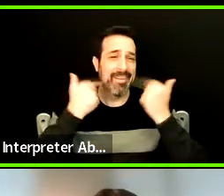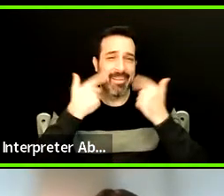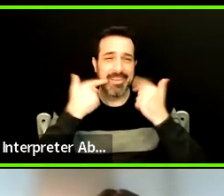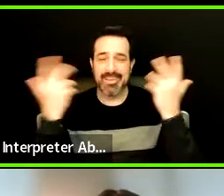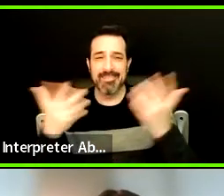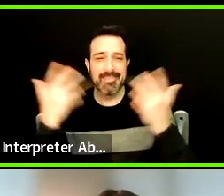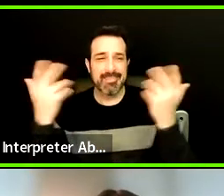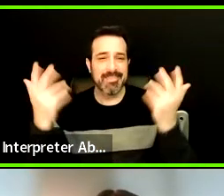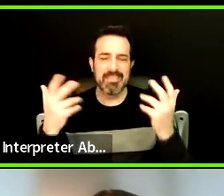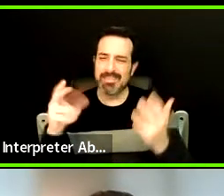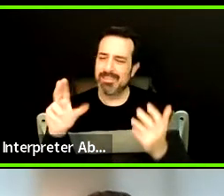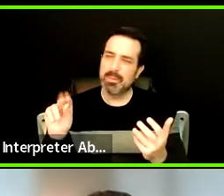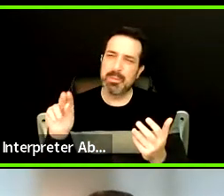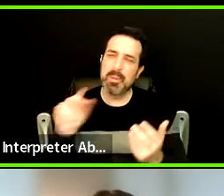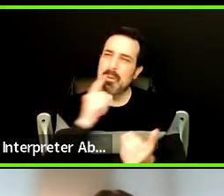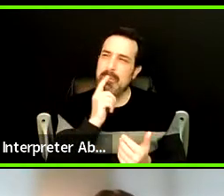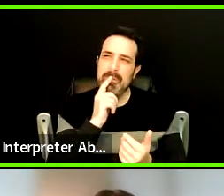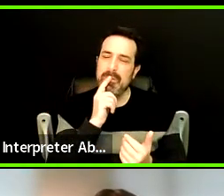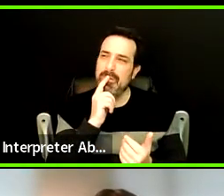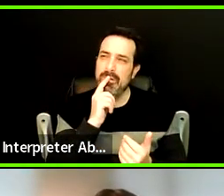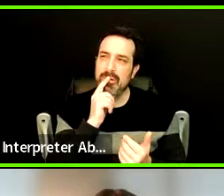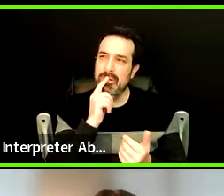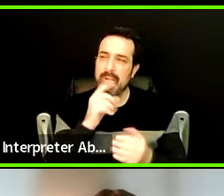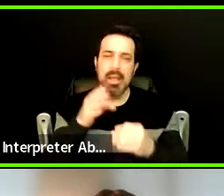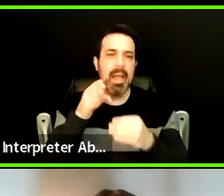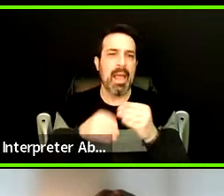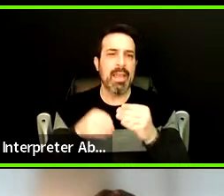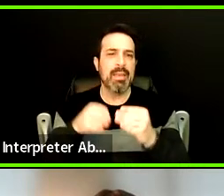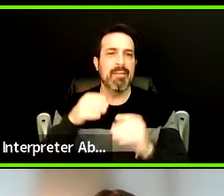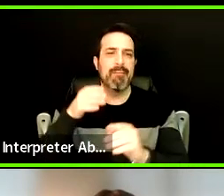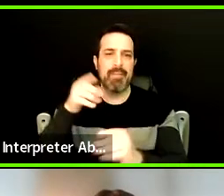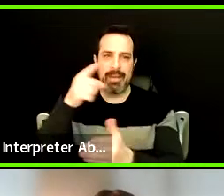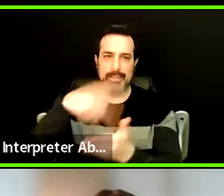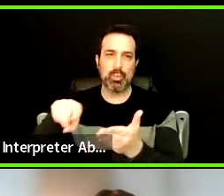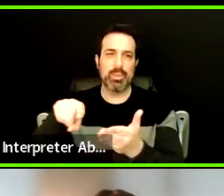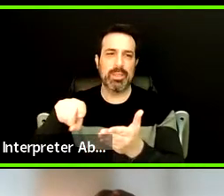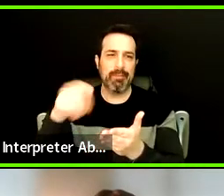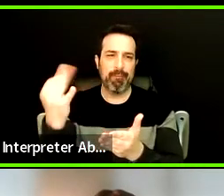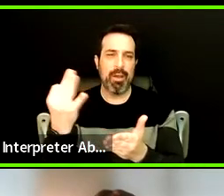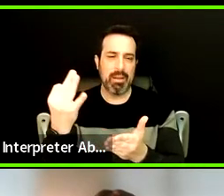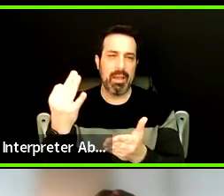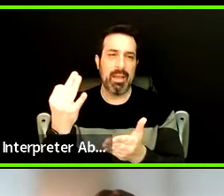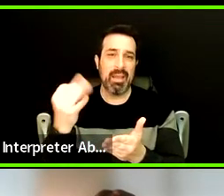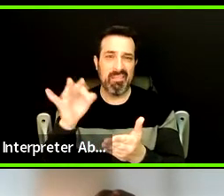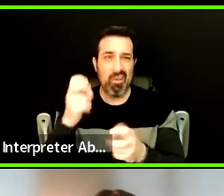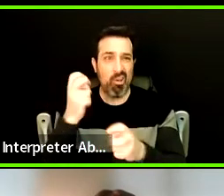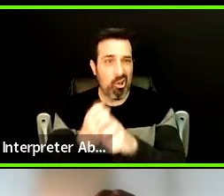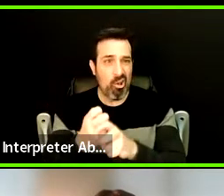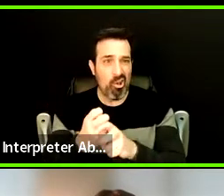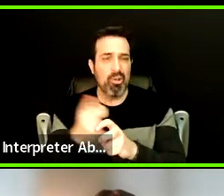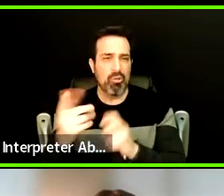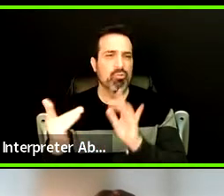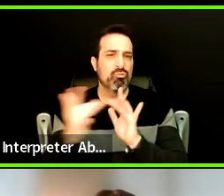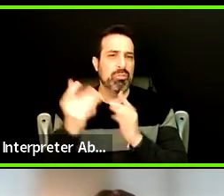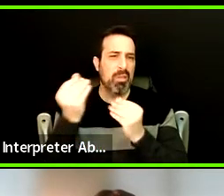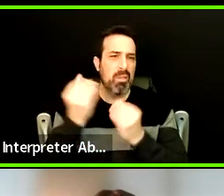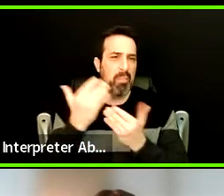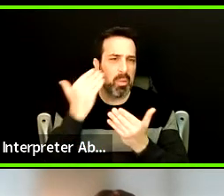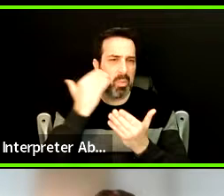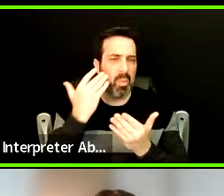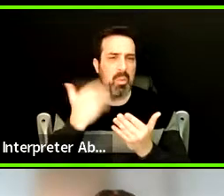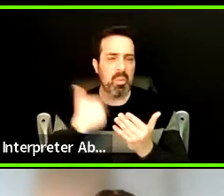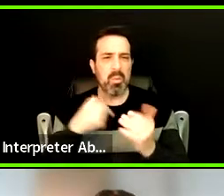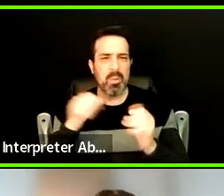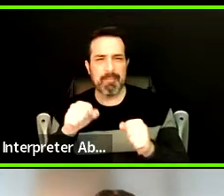yesterday. No, I think by the end of next week would be great. If that's tough for you, just reach out and let me know and we